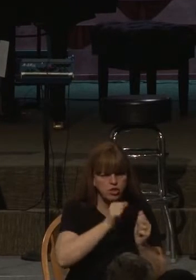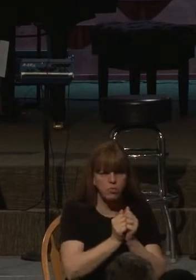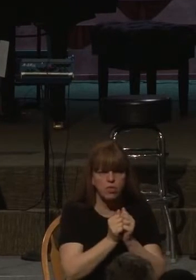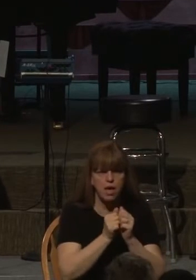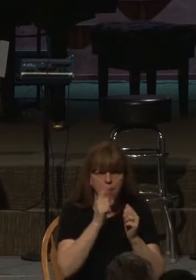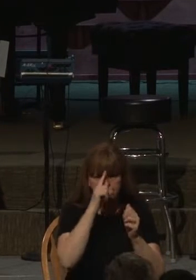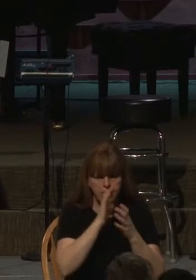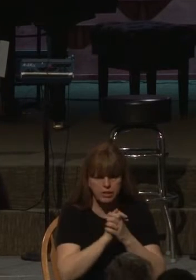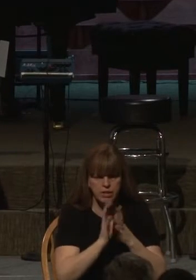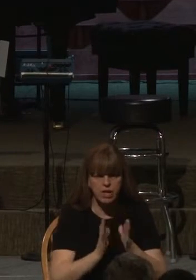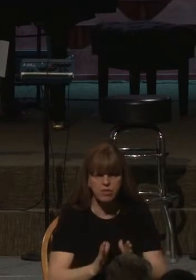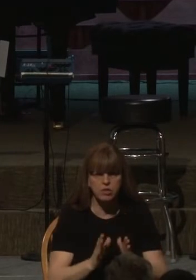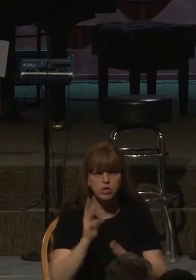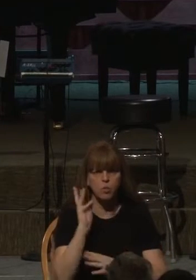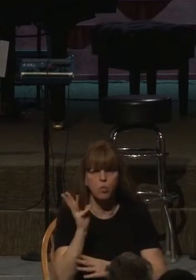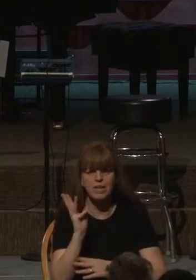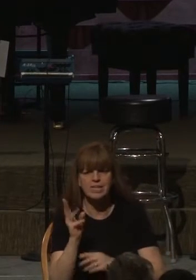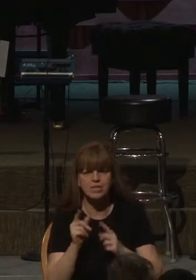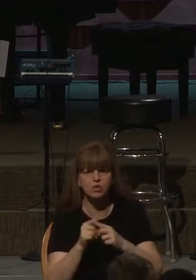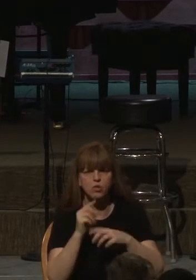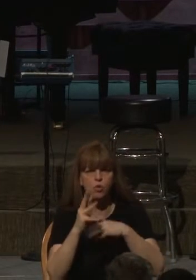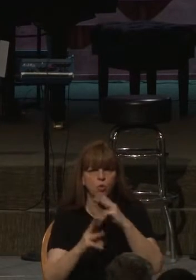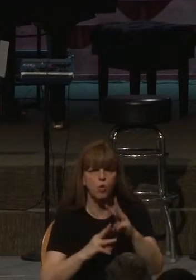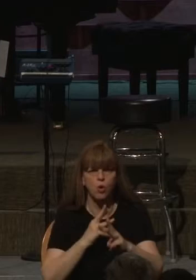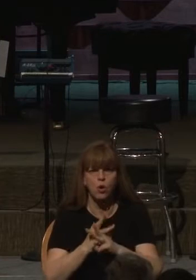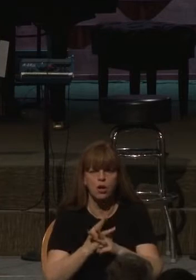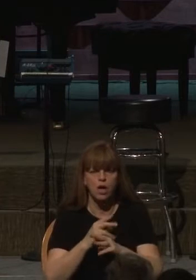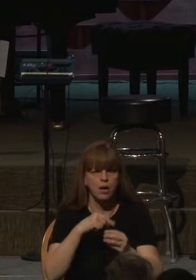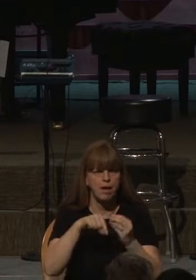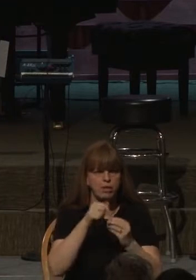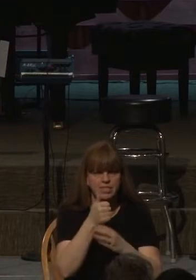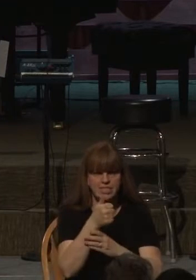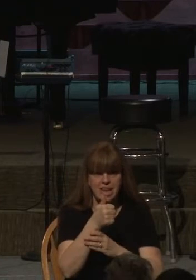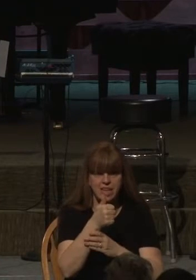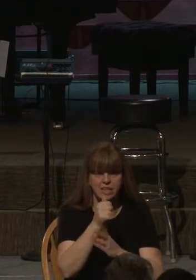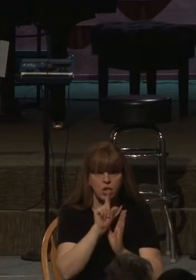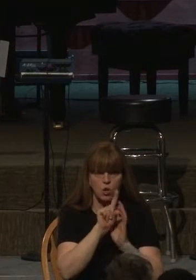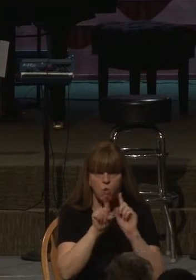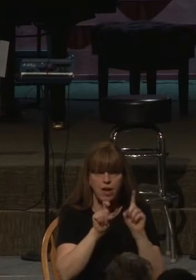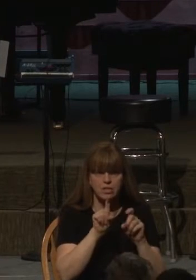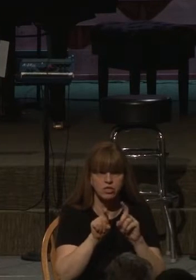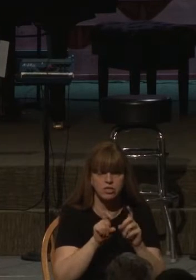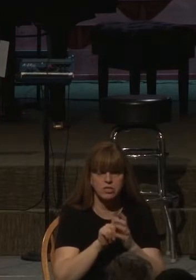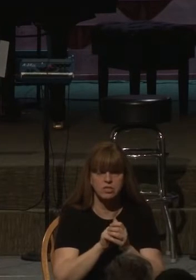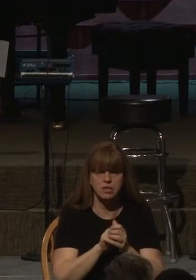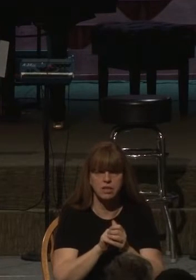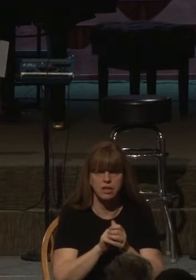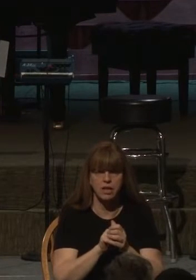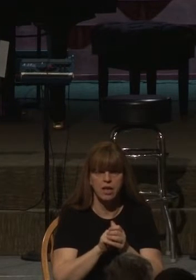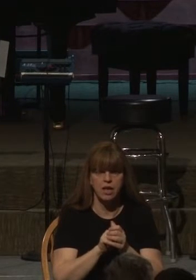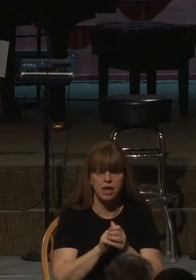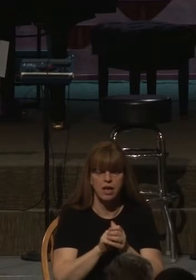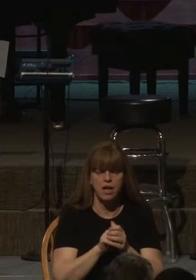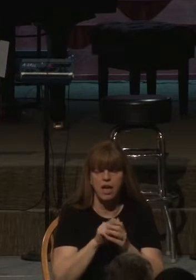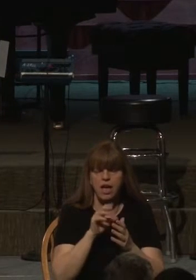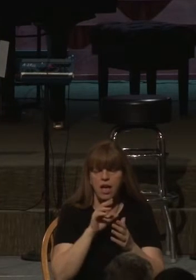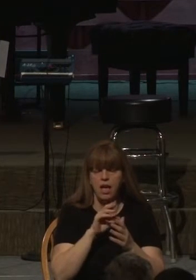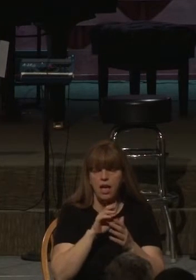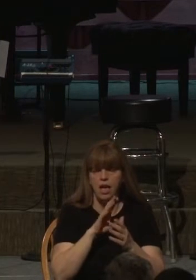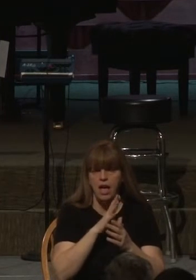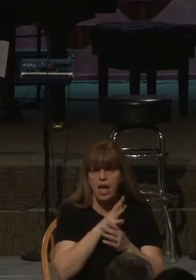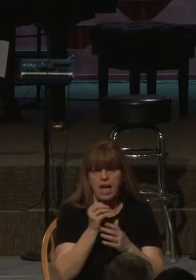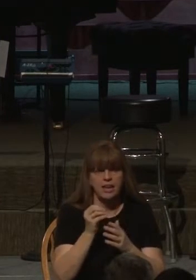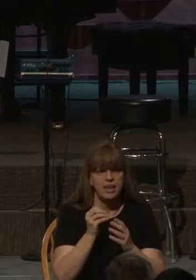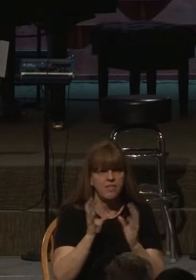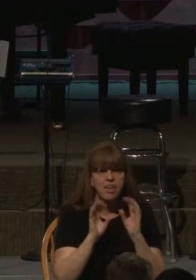the world and ministering to others and a variety of questions, about 10 questions, each one of those that you can take and score. And if nothing